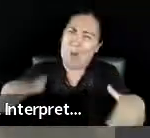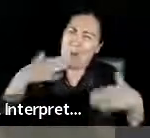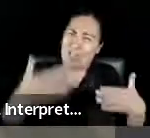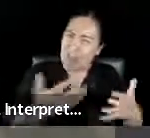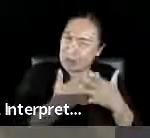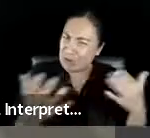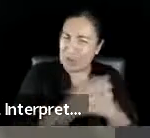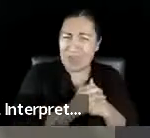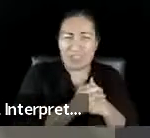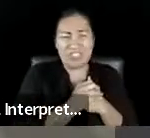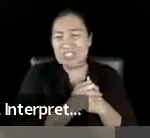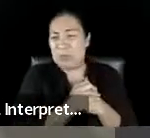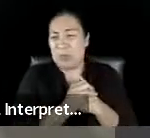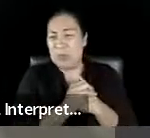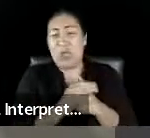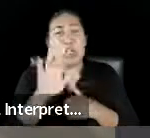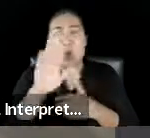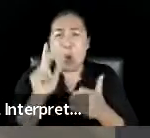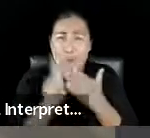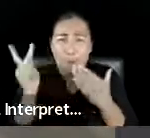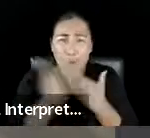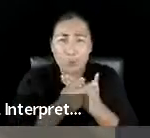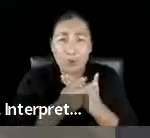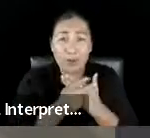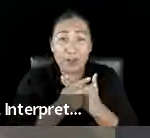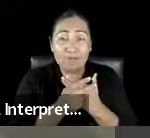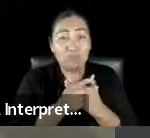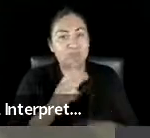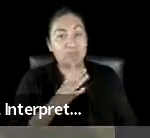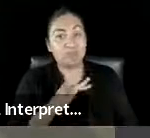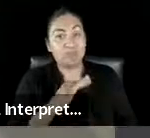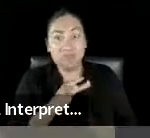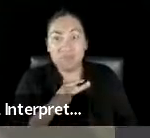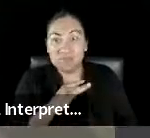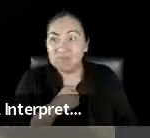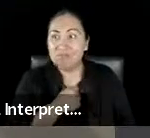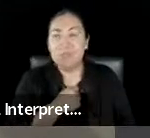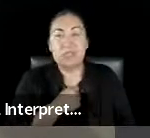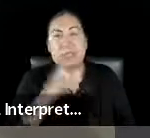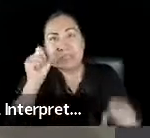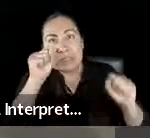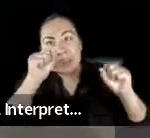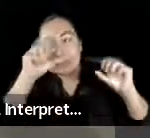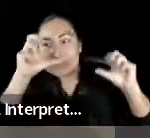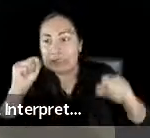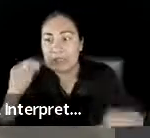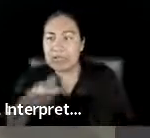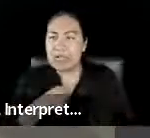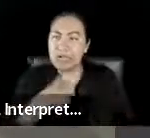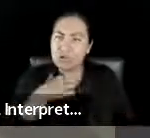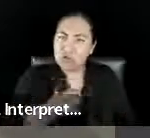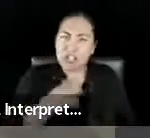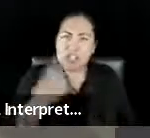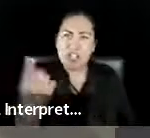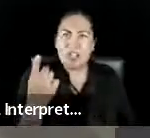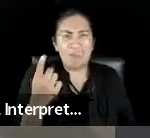It's your program is incredible. It's amazing, and I wish there was something like that when I was